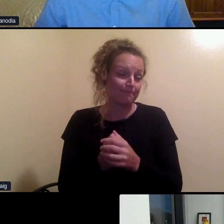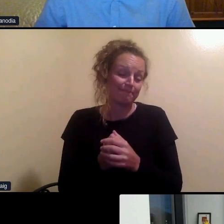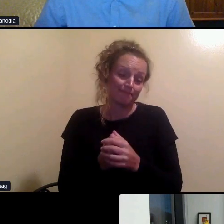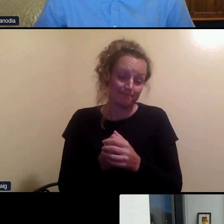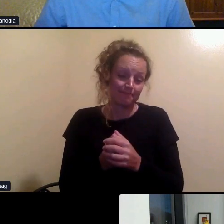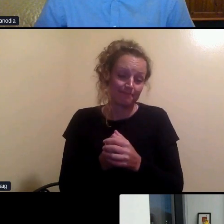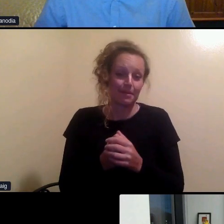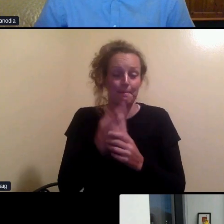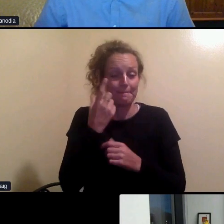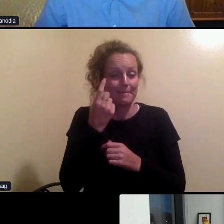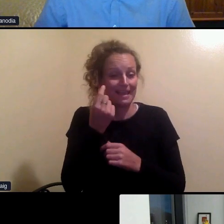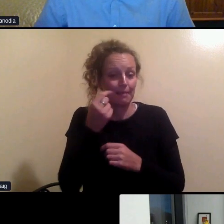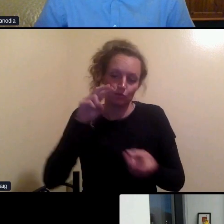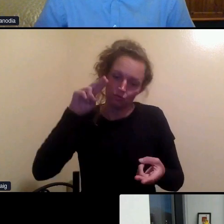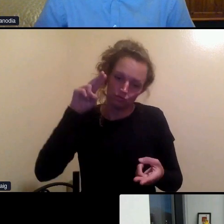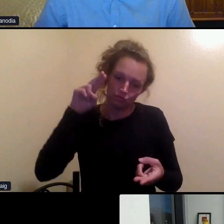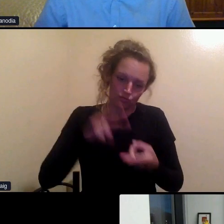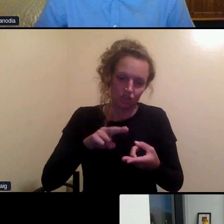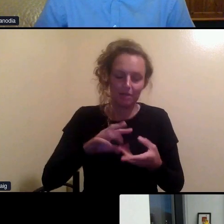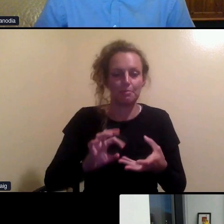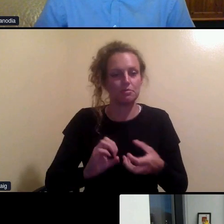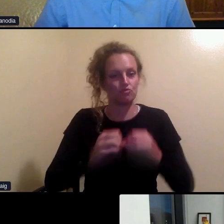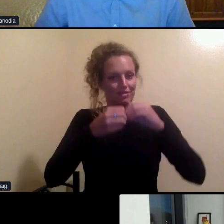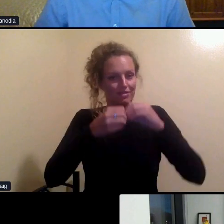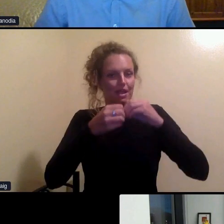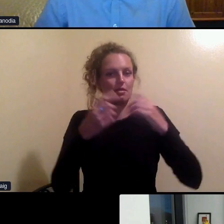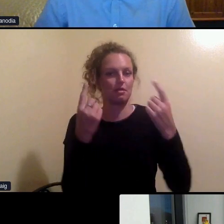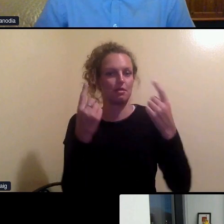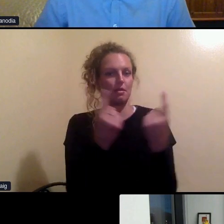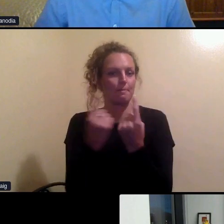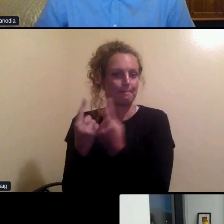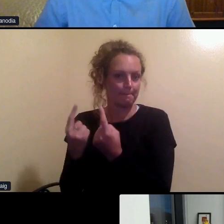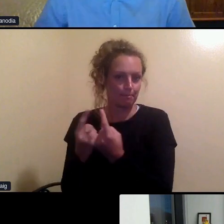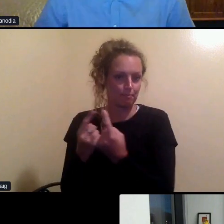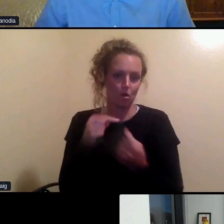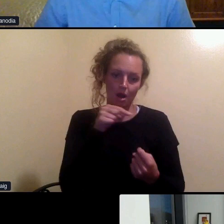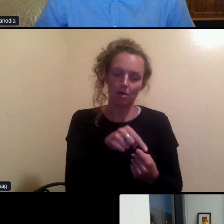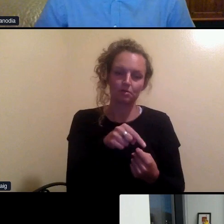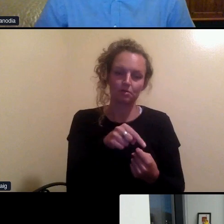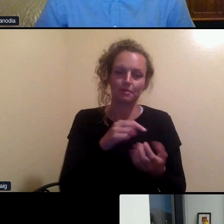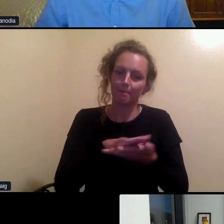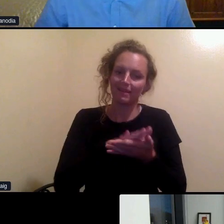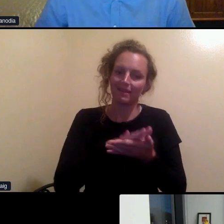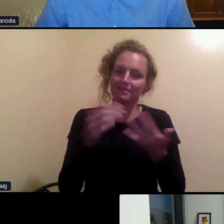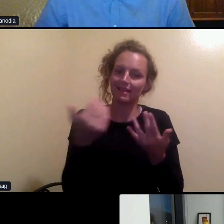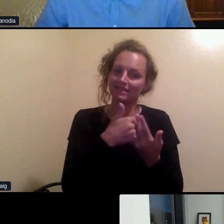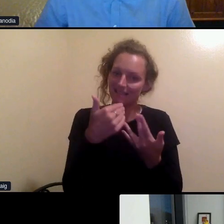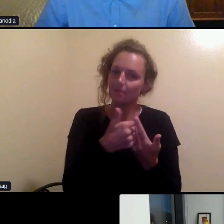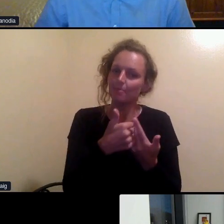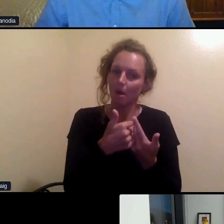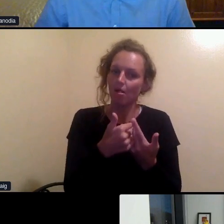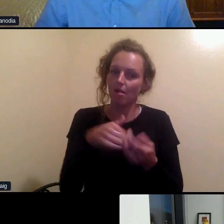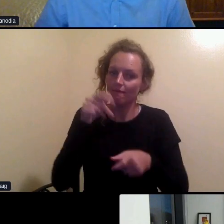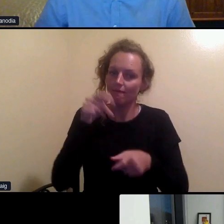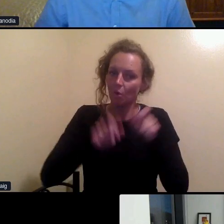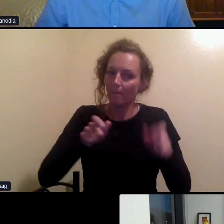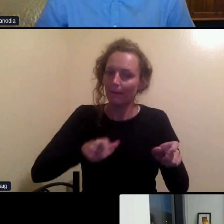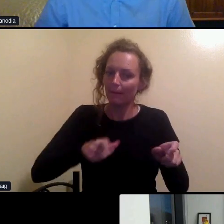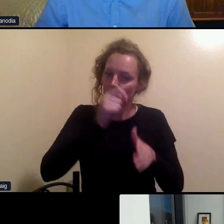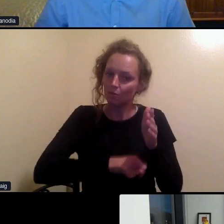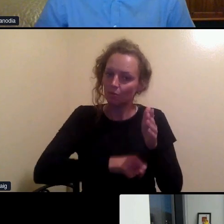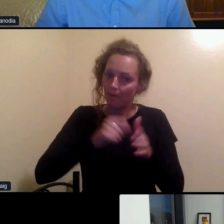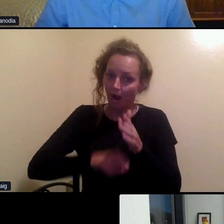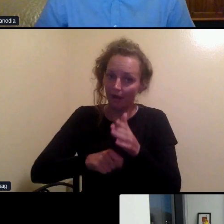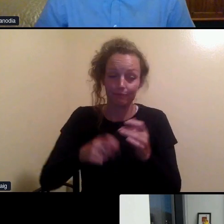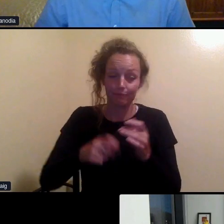a proof of concept. And that's mainly what we do, even with startups or with ecosystem manager, to show them how very fast they can